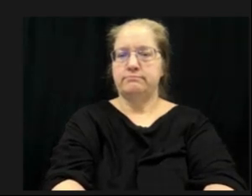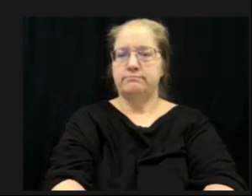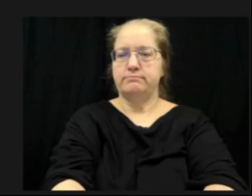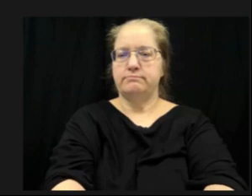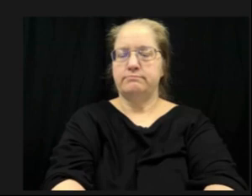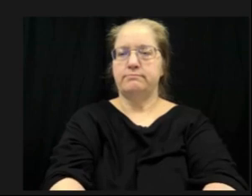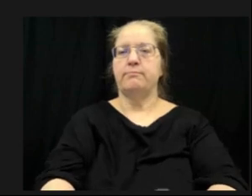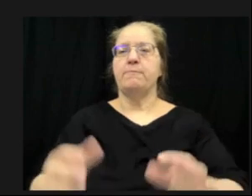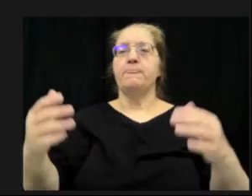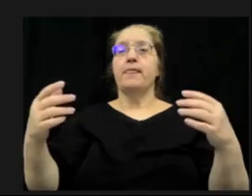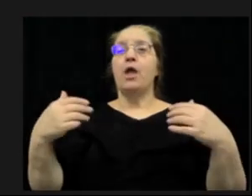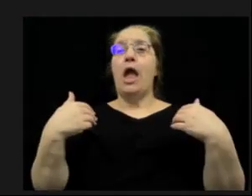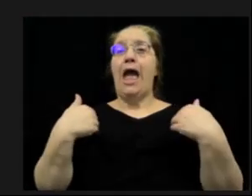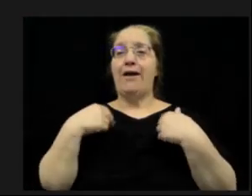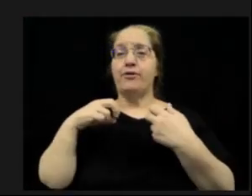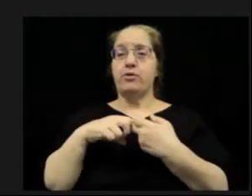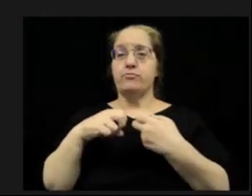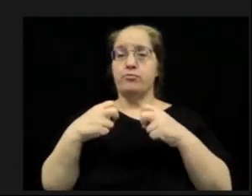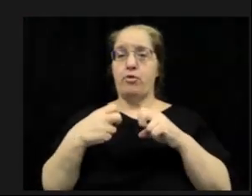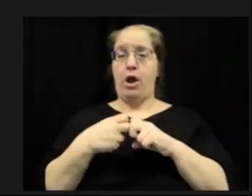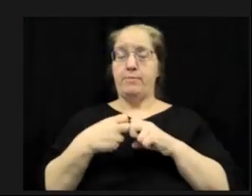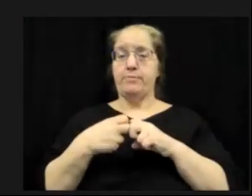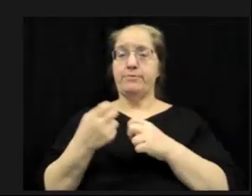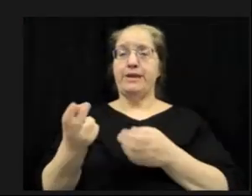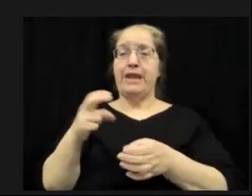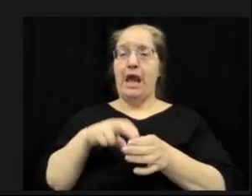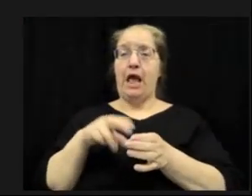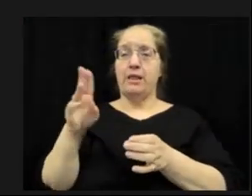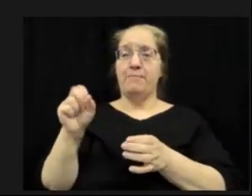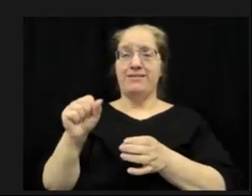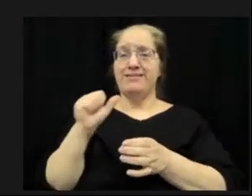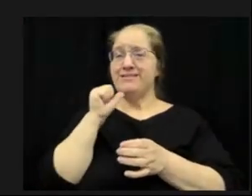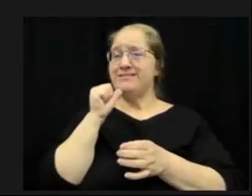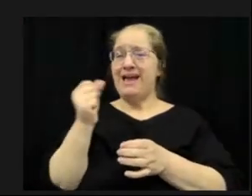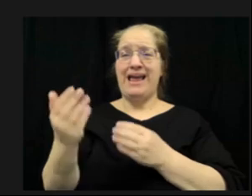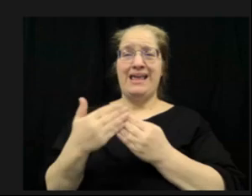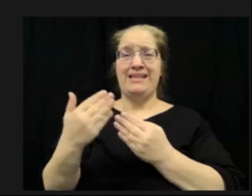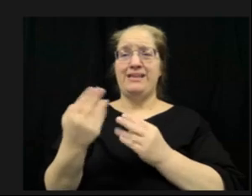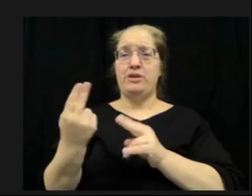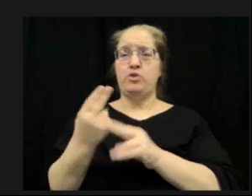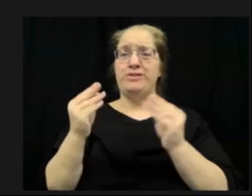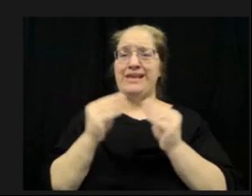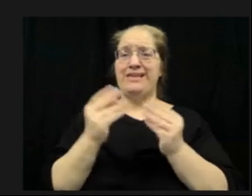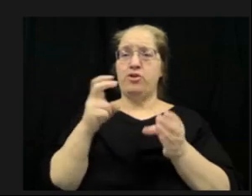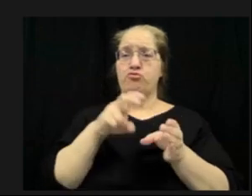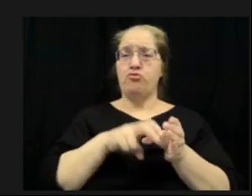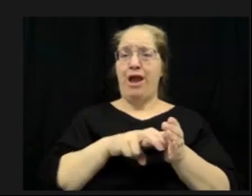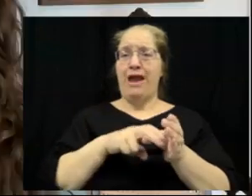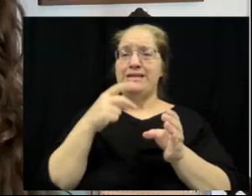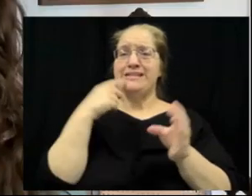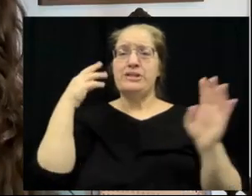It's not always conducive to do kiss and ride though. I have a first grader and she says it's too loud and the kids are